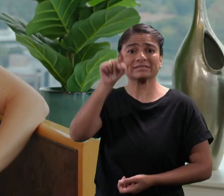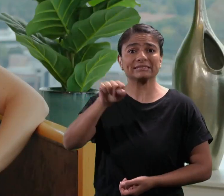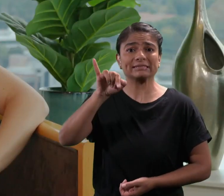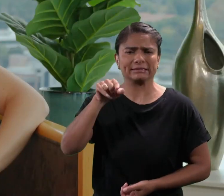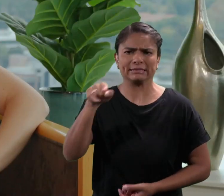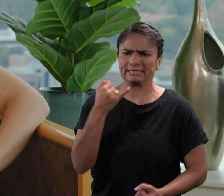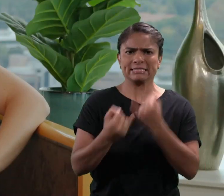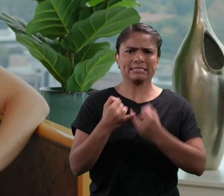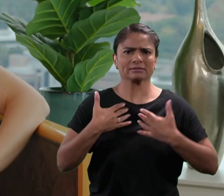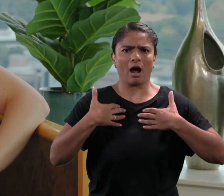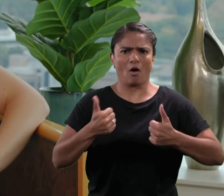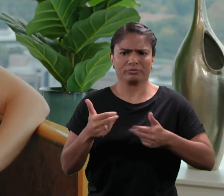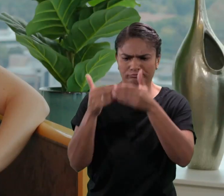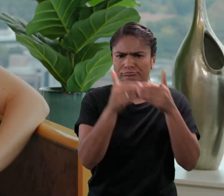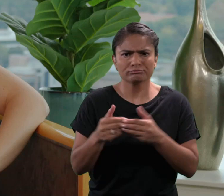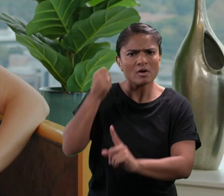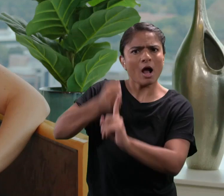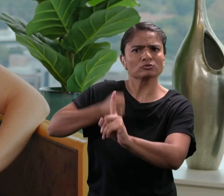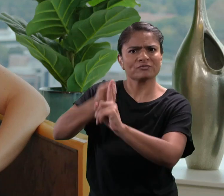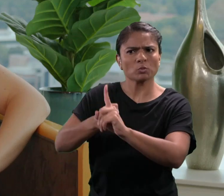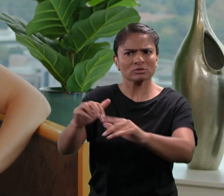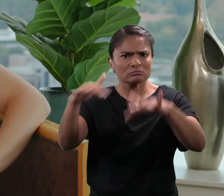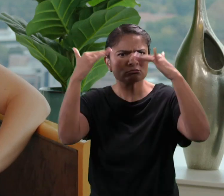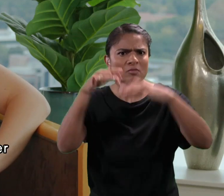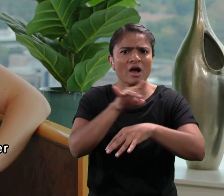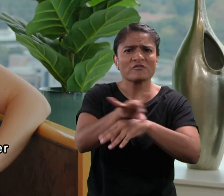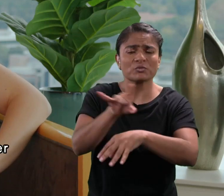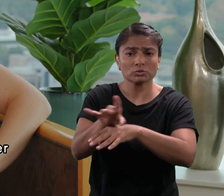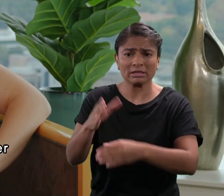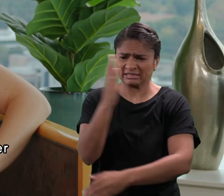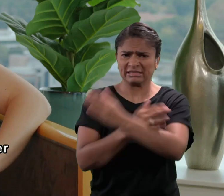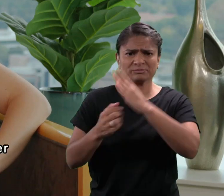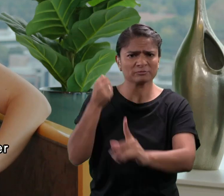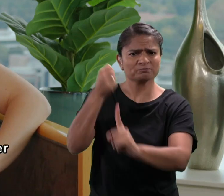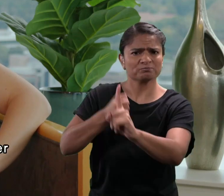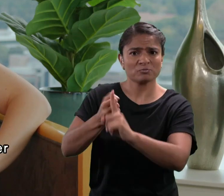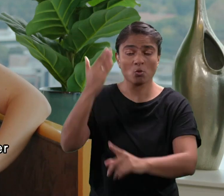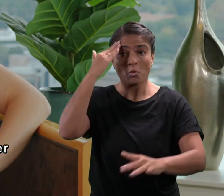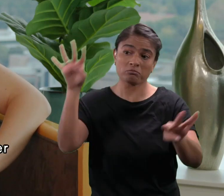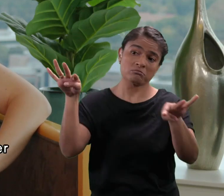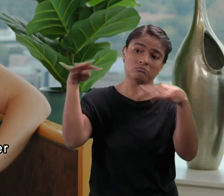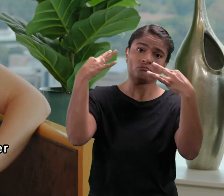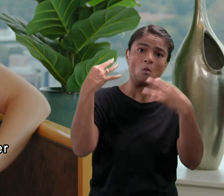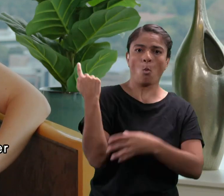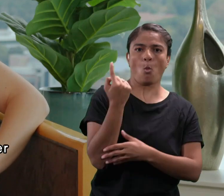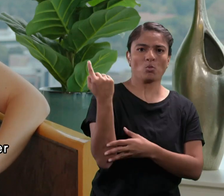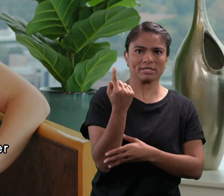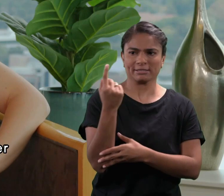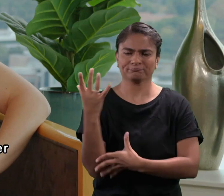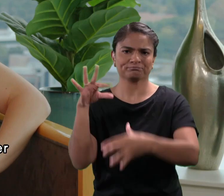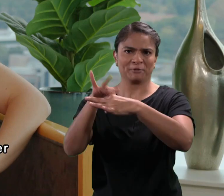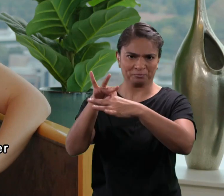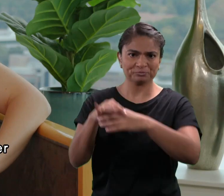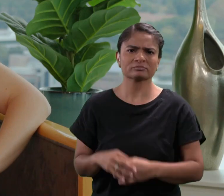Nobathembu Peters is 'n seksgesondheidsorgadvokaat, beïnvloeder, gestremdheidsaktivis, sowel as 'n voormalige